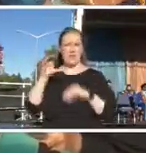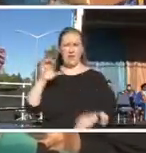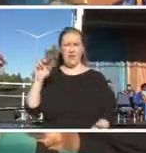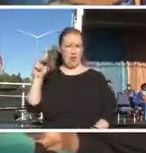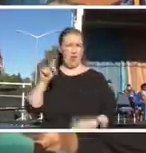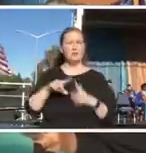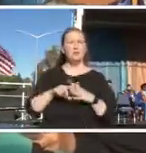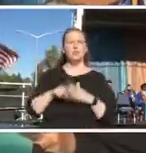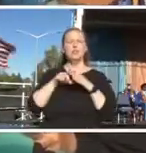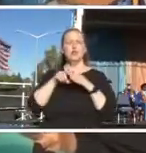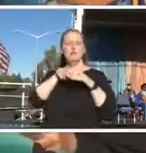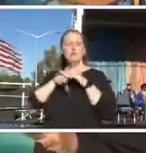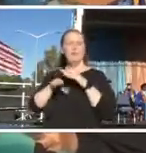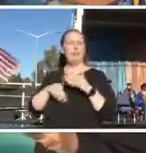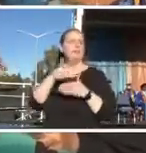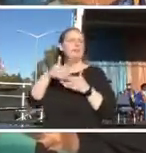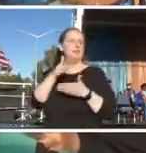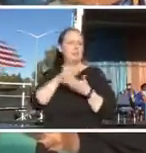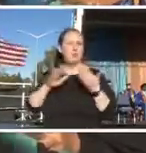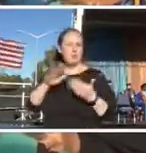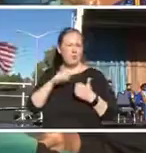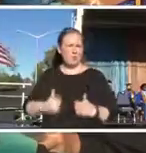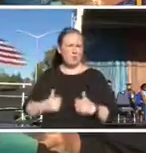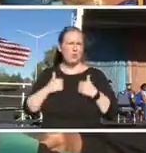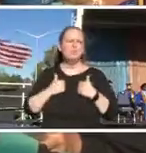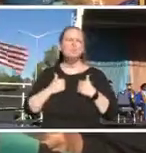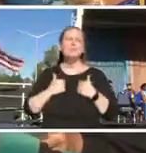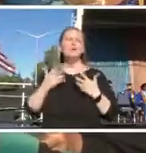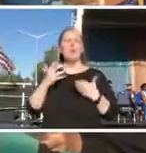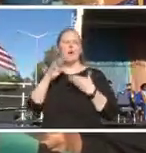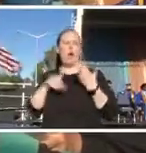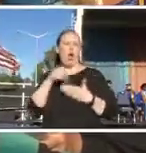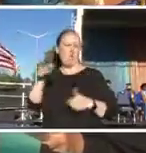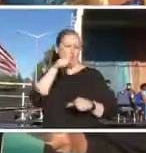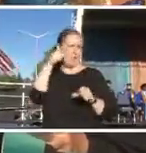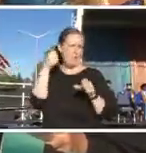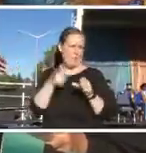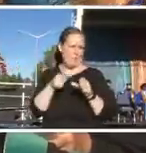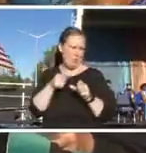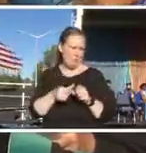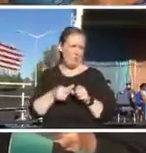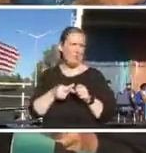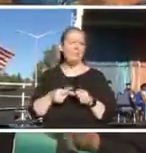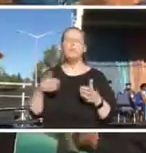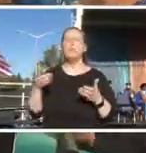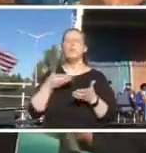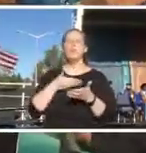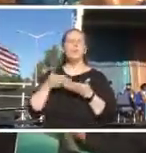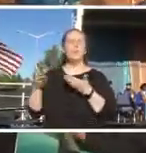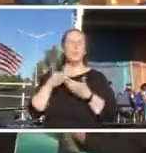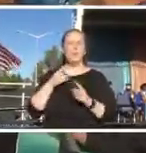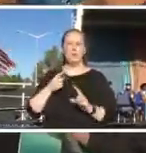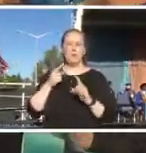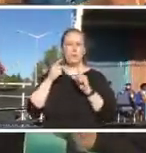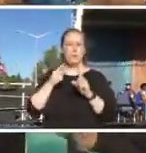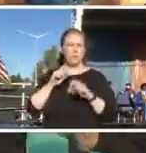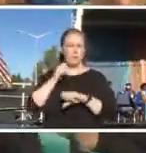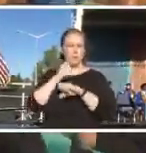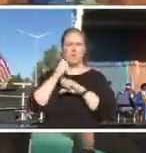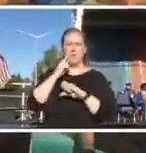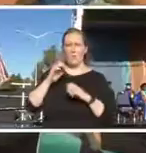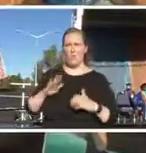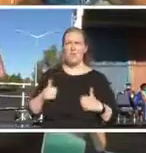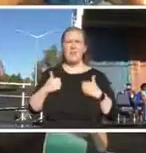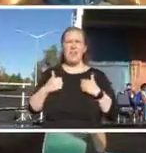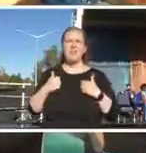start to enter into the next phase of your life, I want you all to remember this. Whatever goal that you set in life, you all